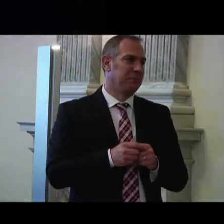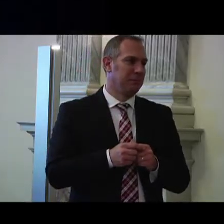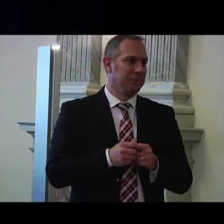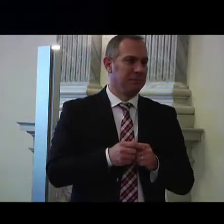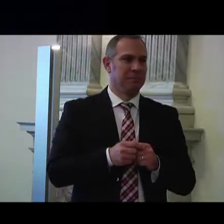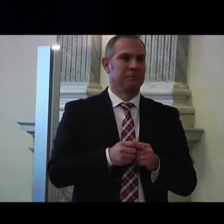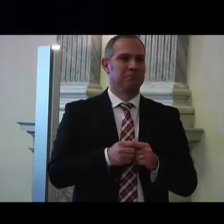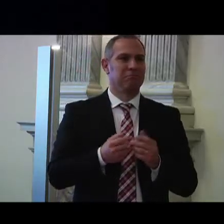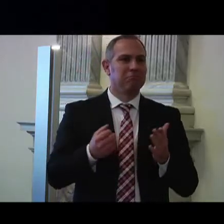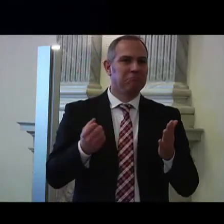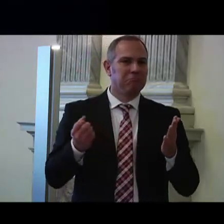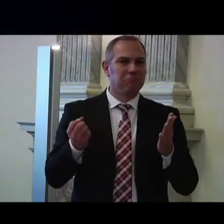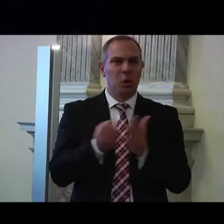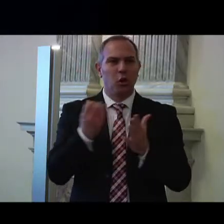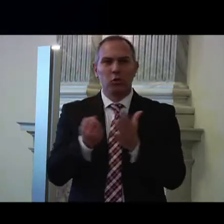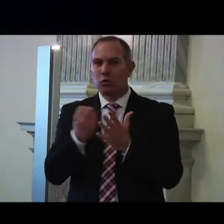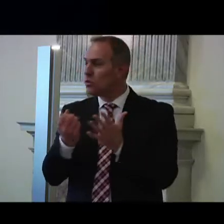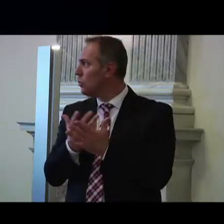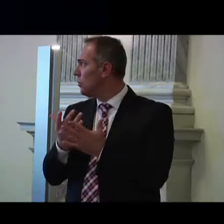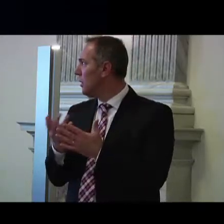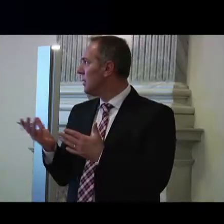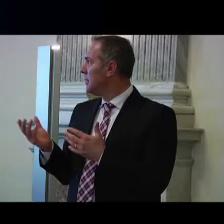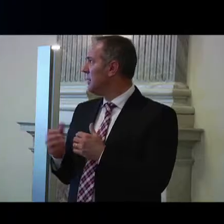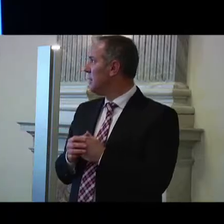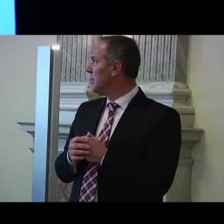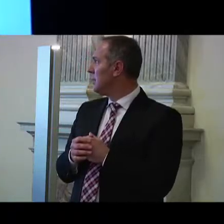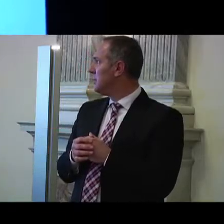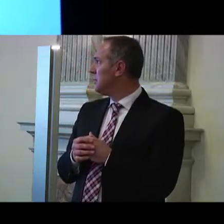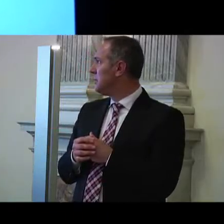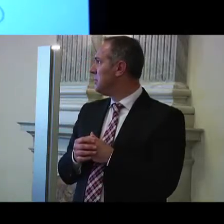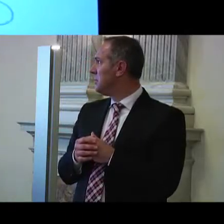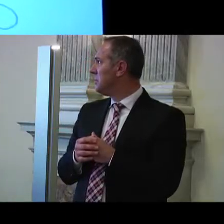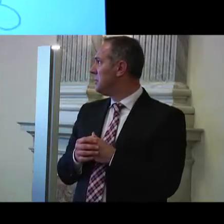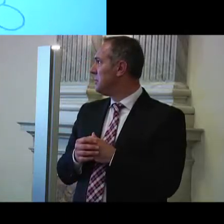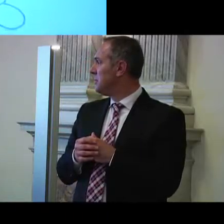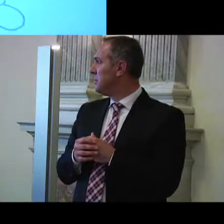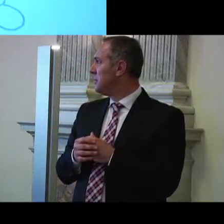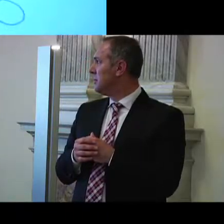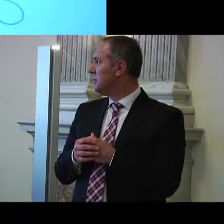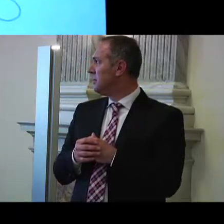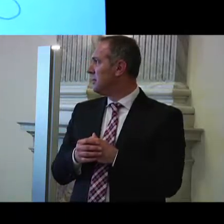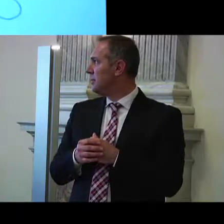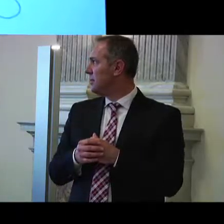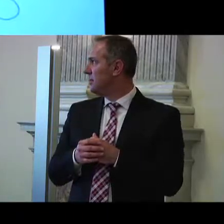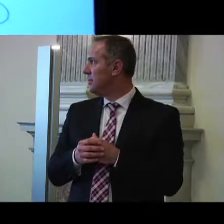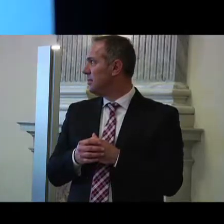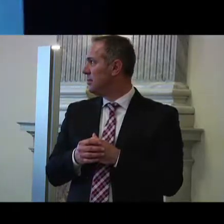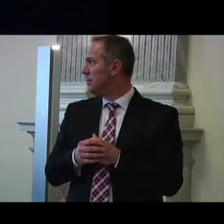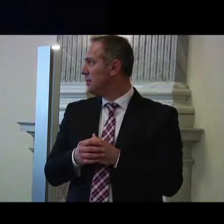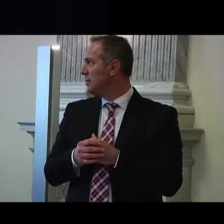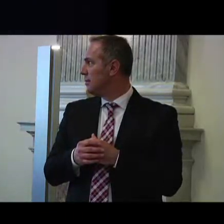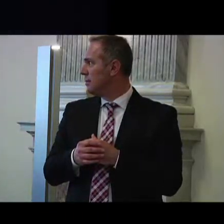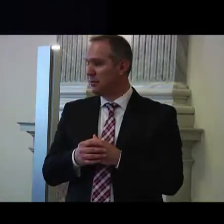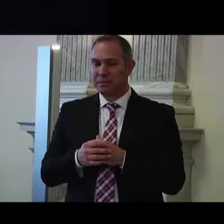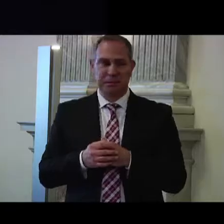As soon as the agent finds out that the customer is deaf, his way of acting changes. But he didn't know what to do. He was